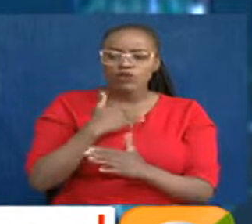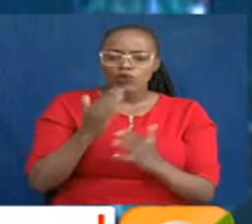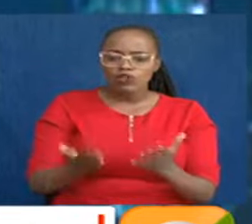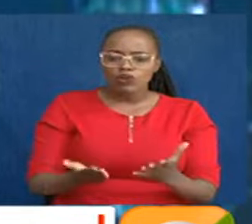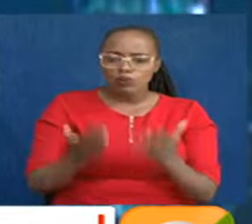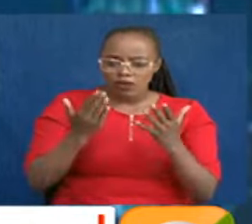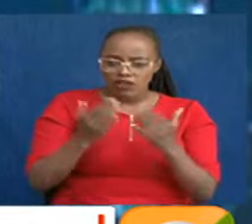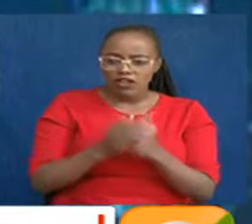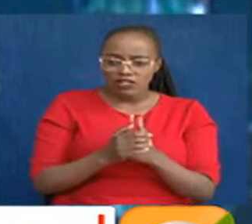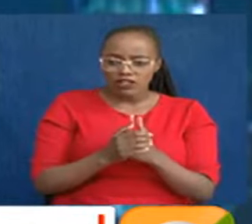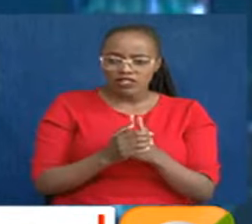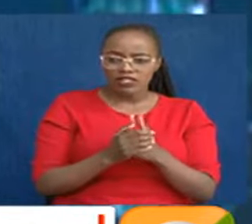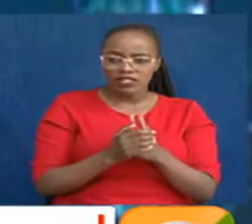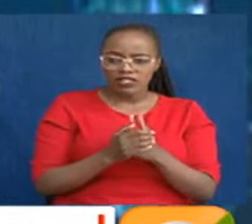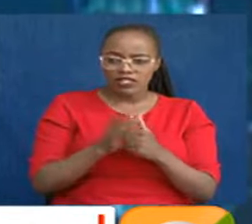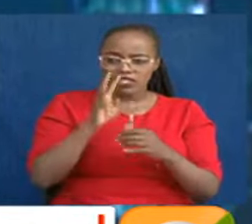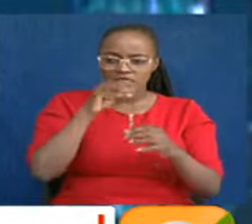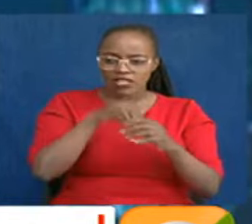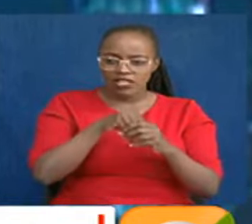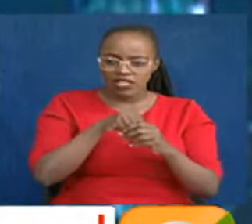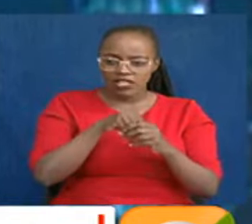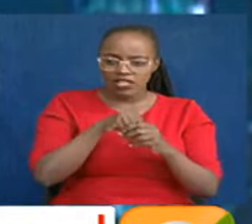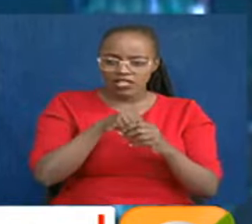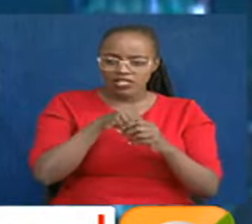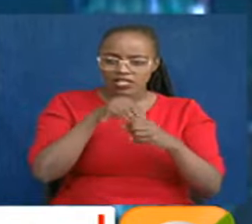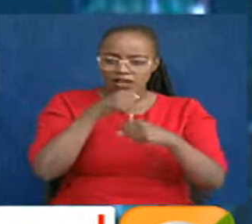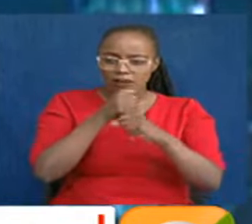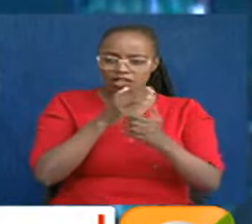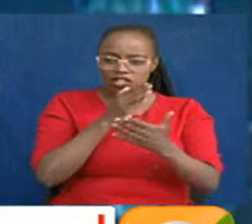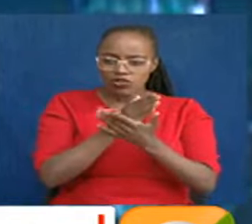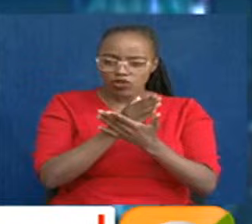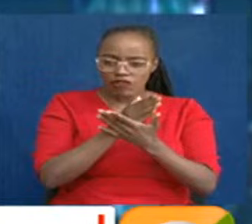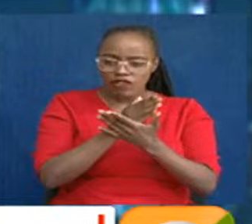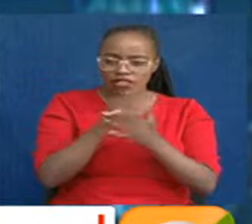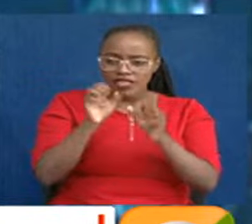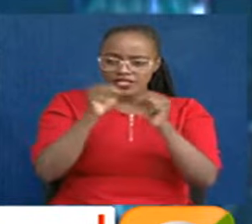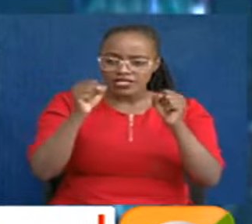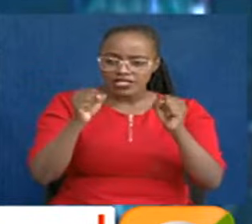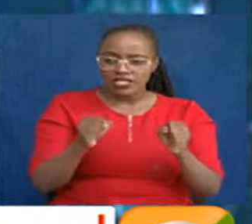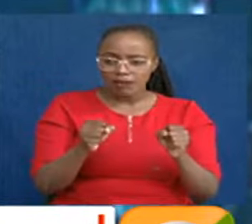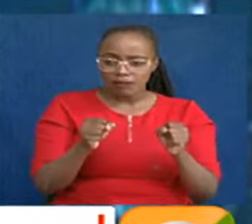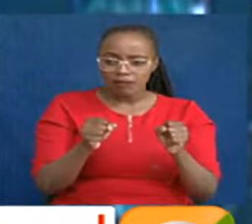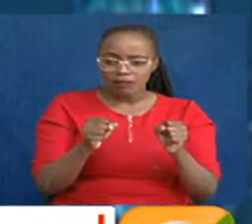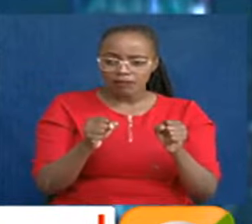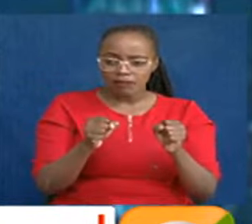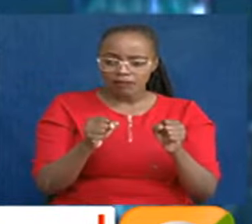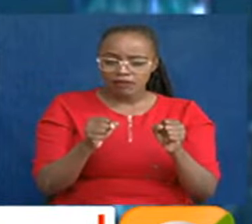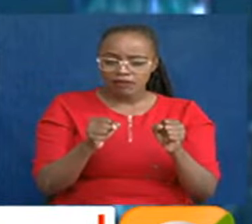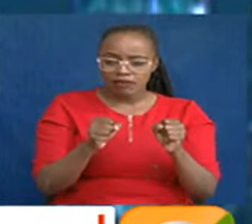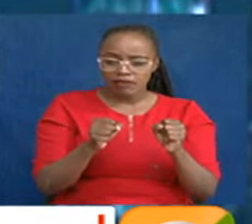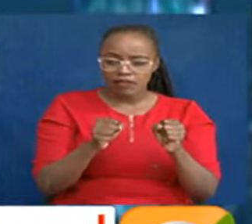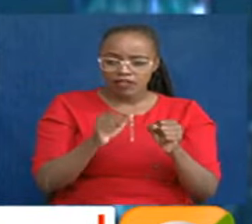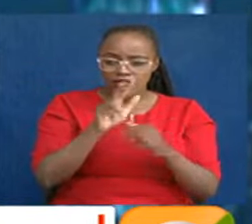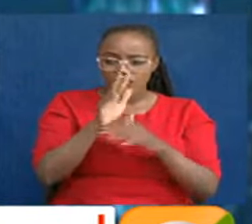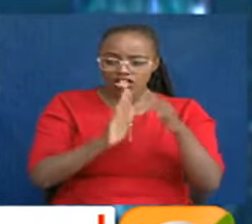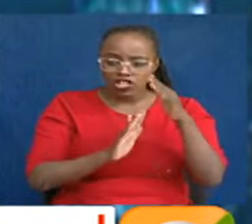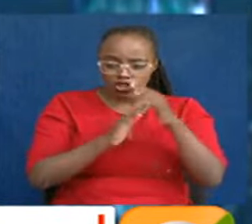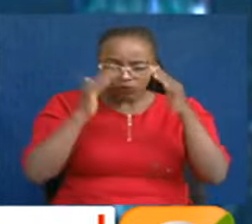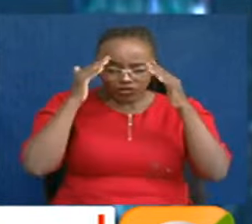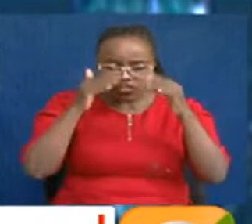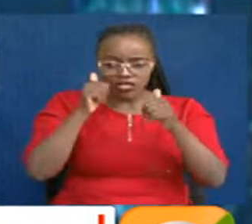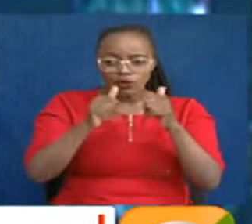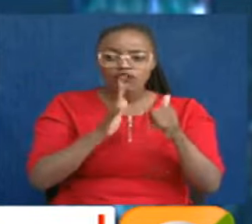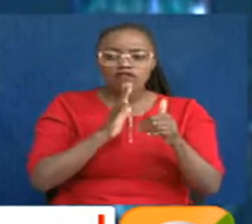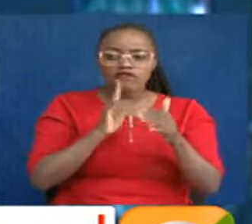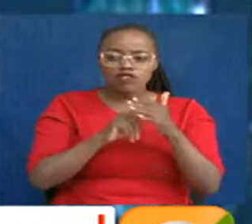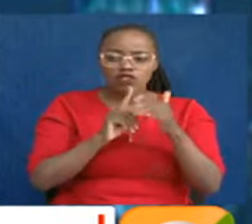these companies are being developed to make sure that they can build up the ecosystem. The three top focus sector that I want to talk about